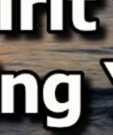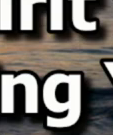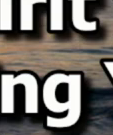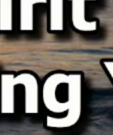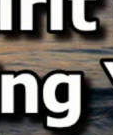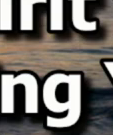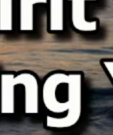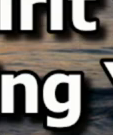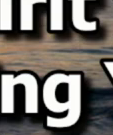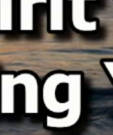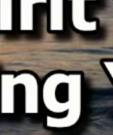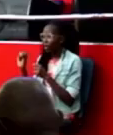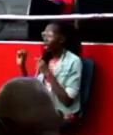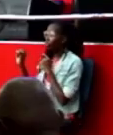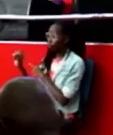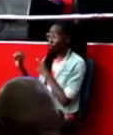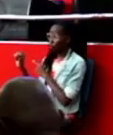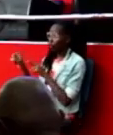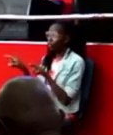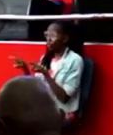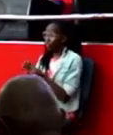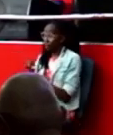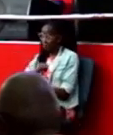been anointed.